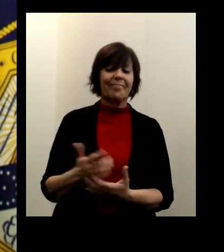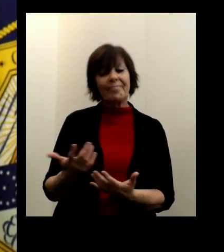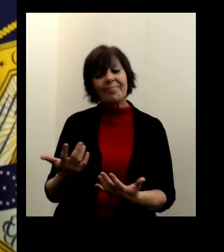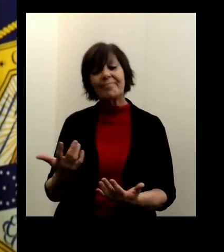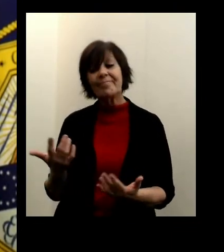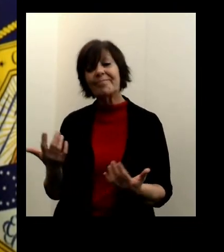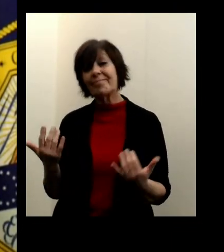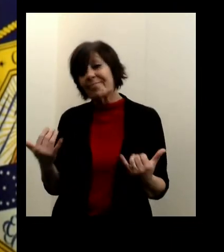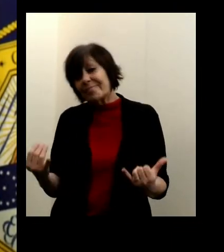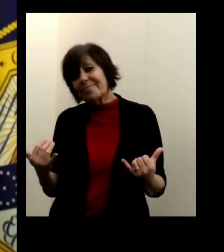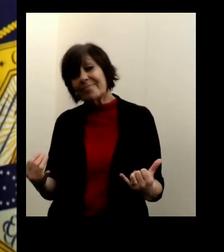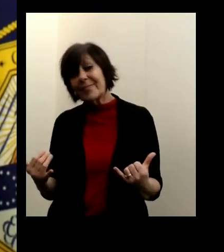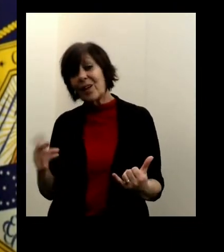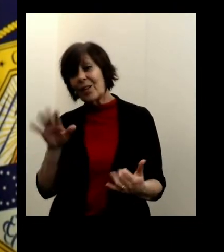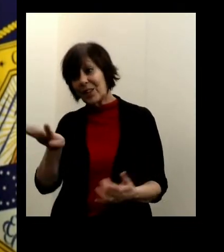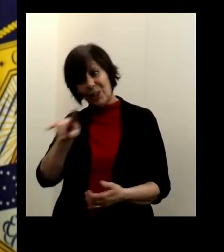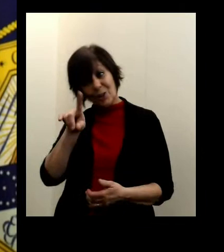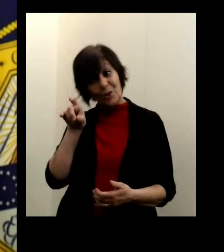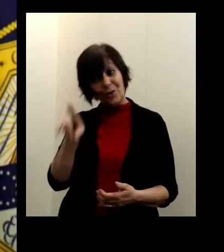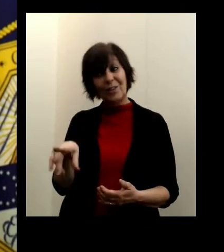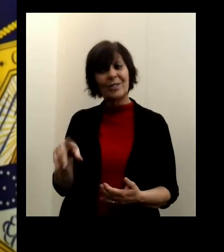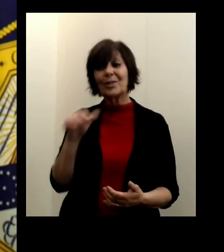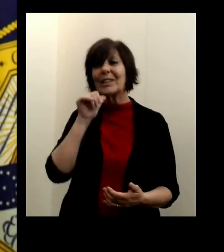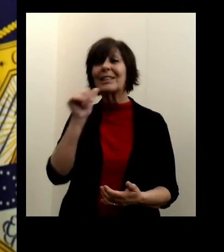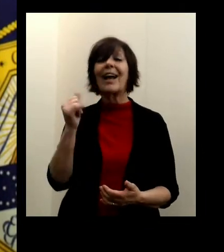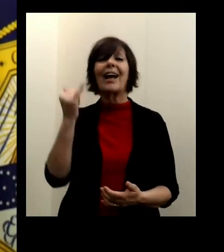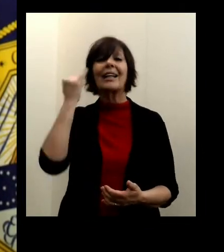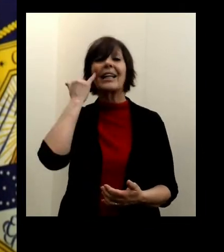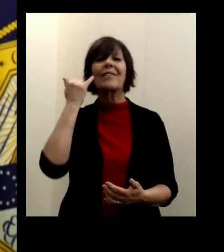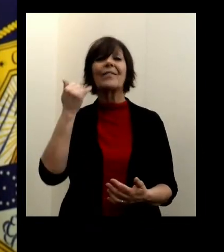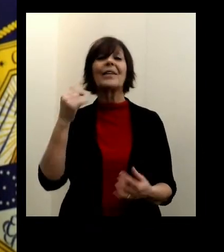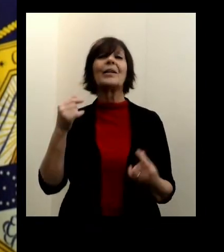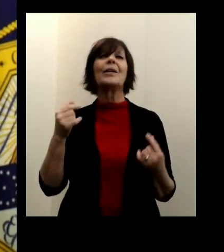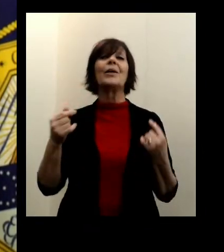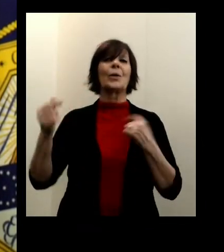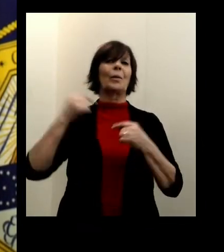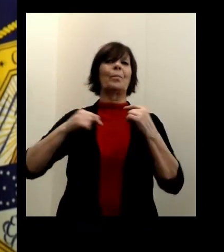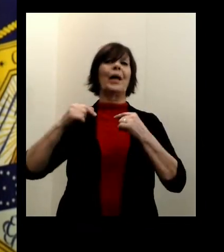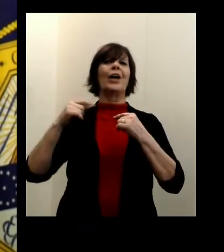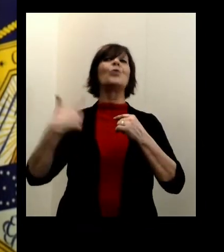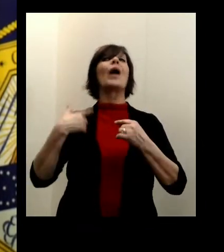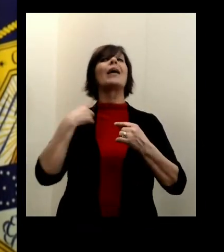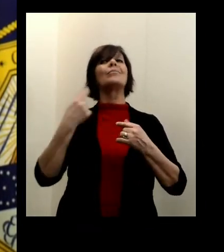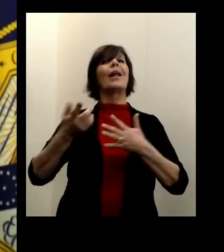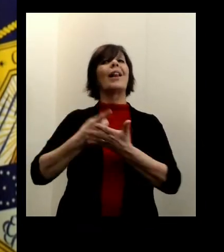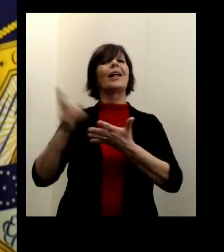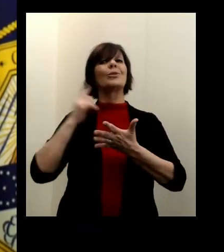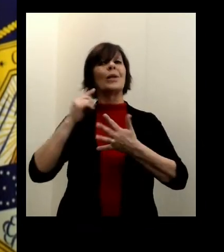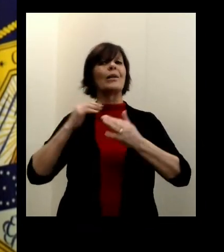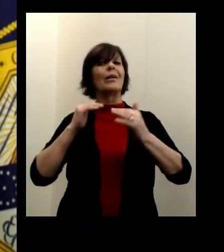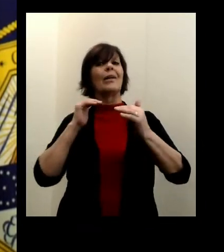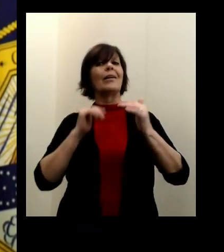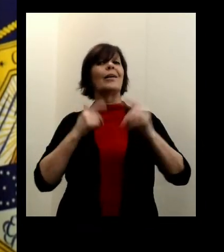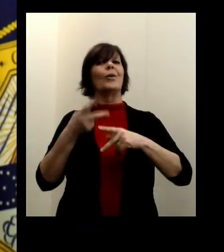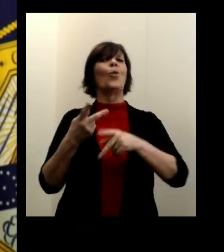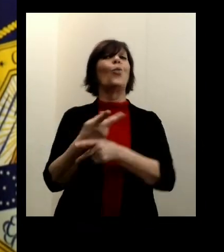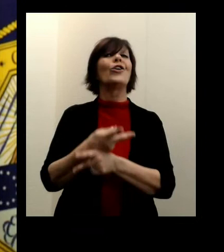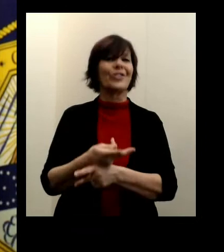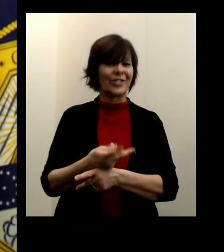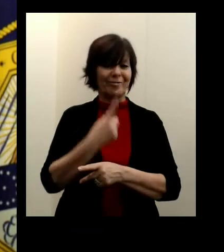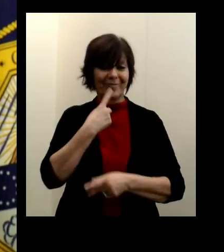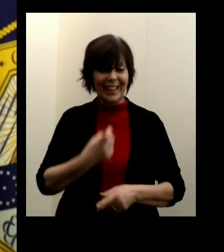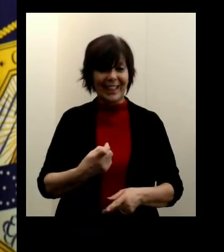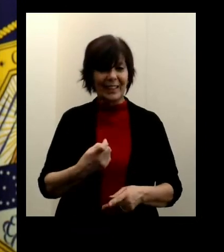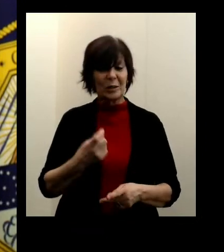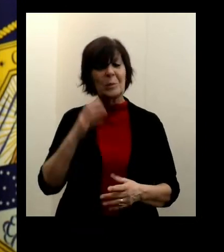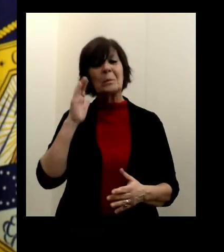that at this time, the question you were asking me wasn't whether we were going to be rolled back last week. It was, are we going to be moved to the red? We seem to have